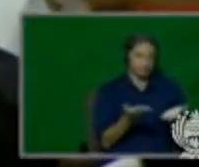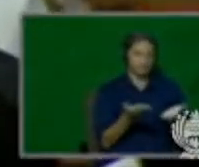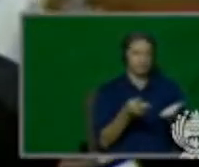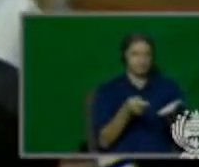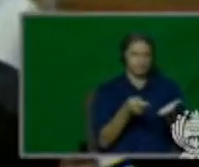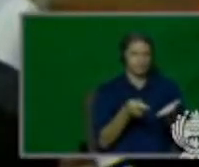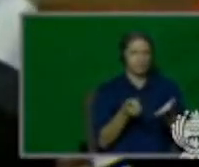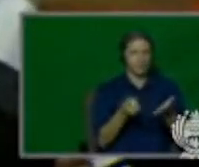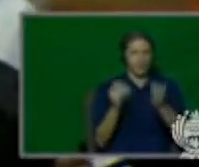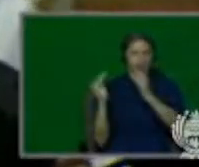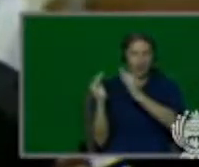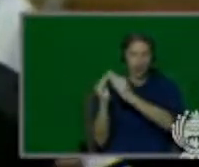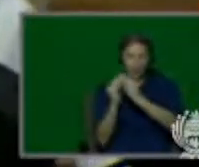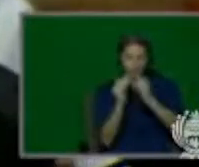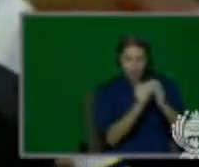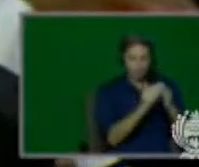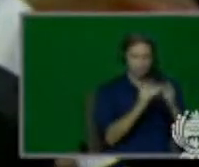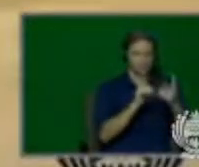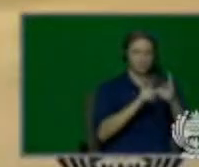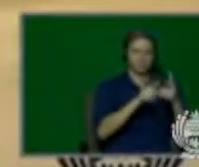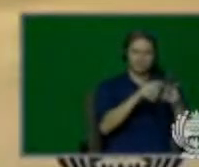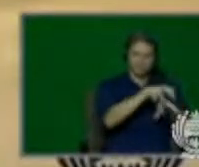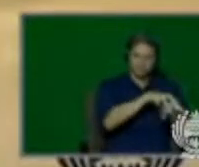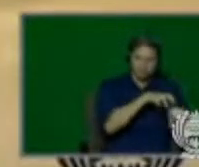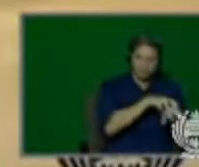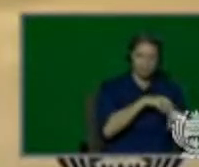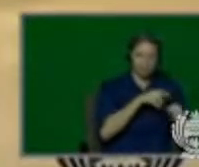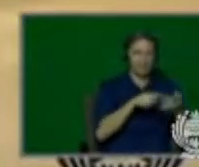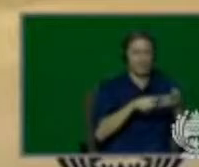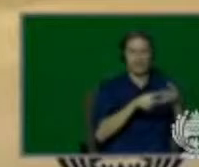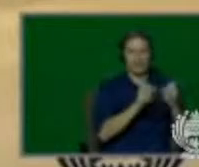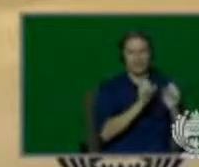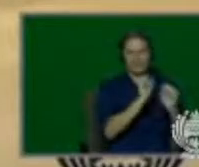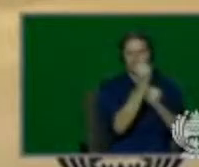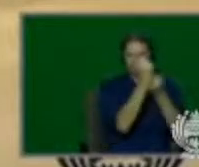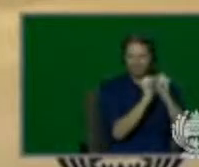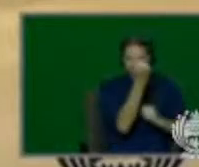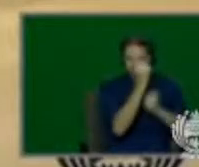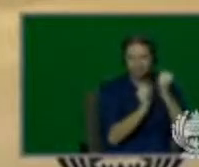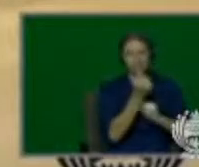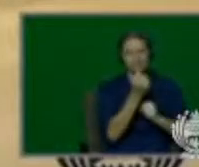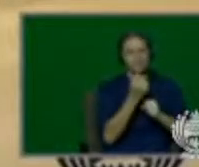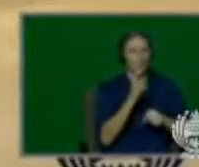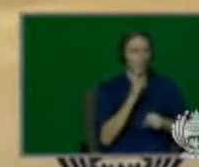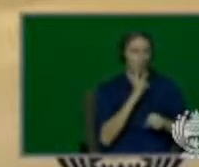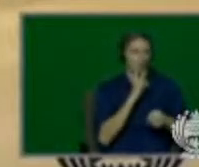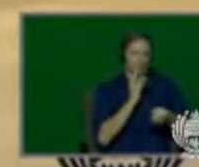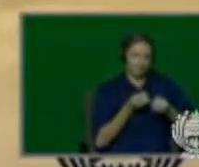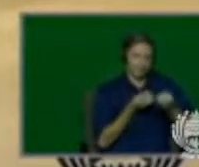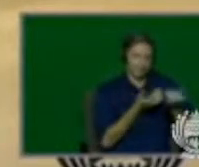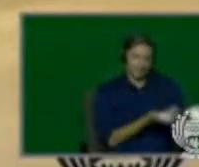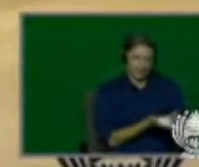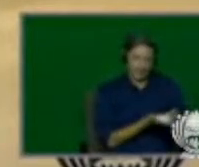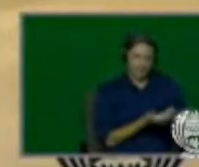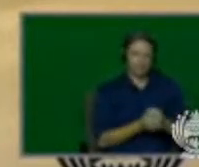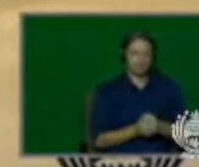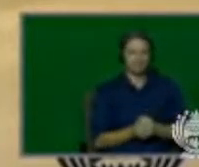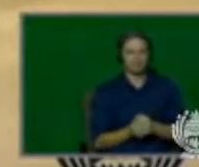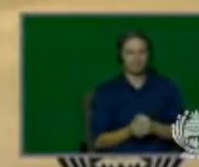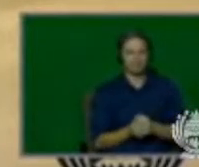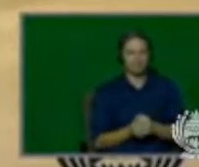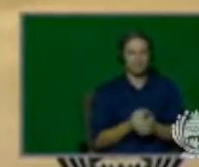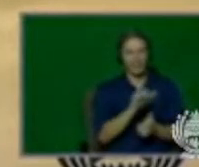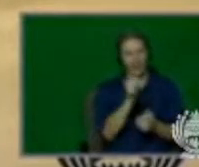supplying domestic, agricultural, and industrial water users. To further accelerate infrastructure delivery